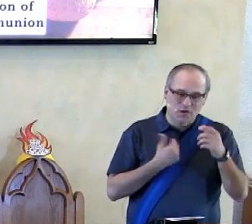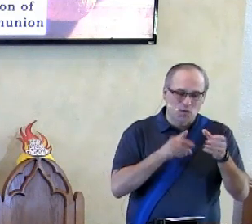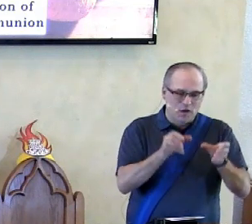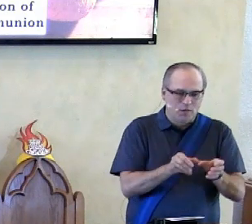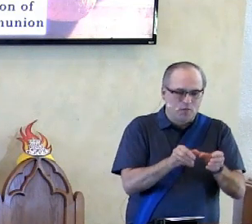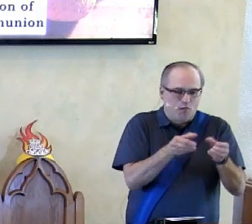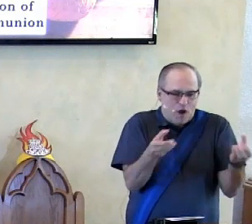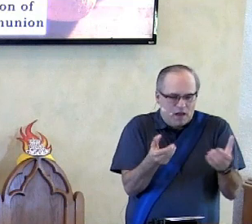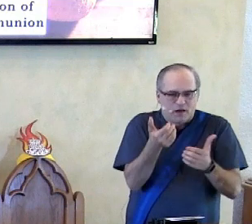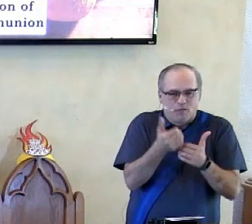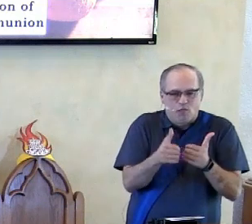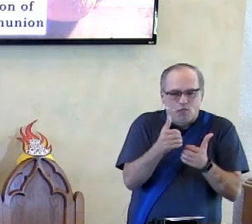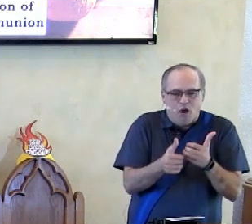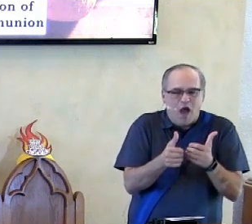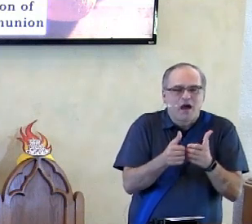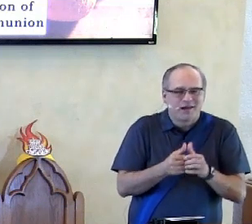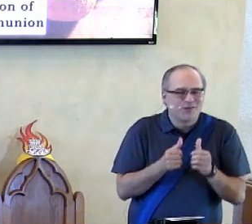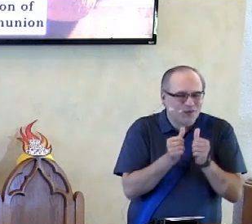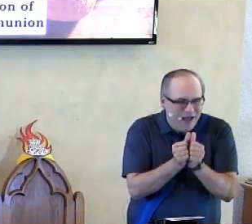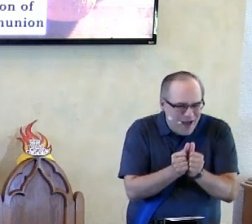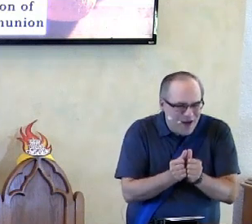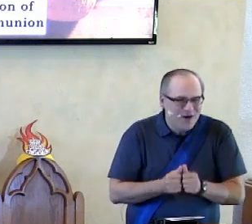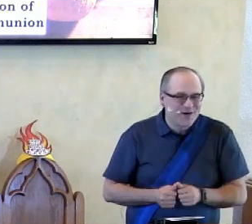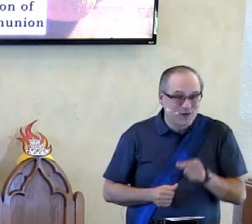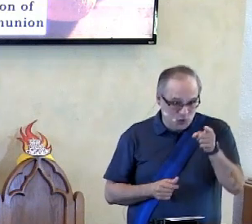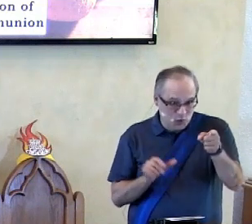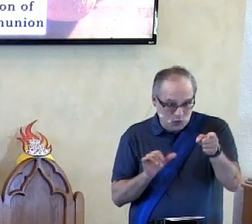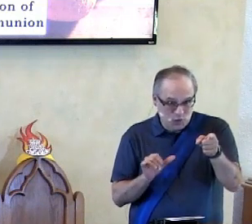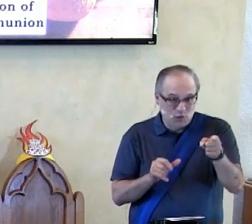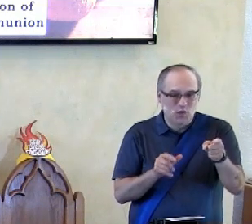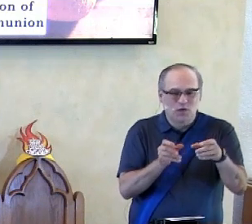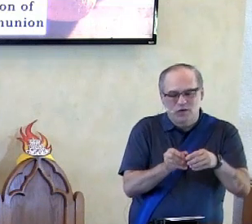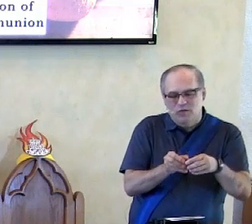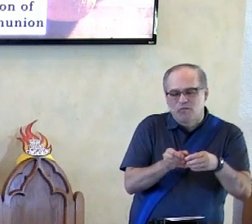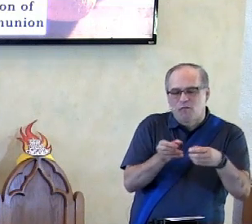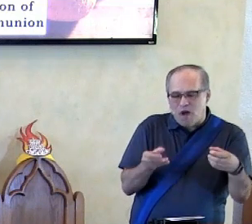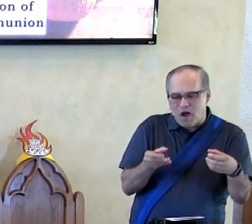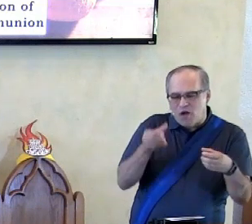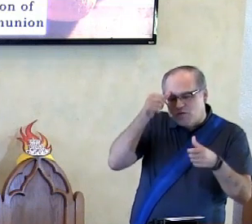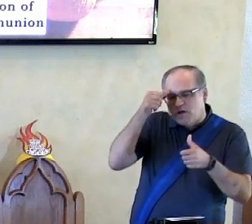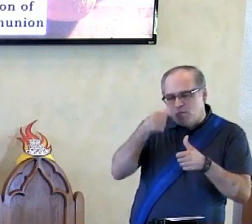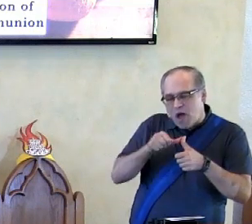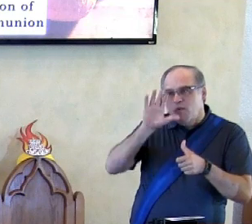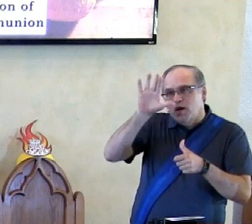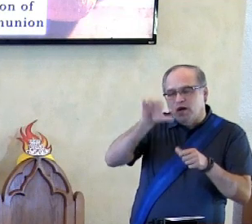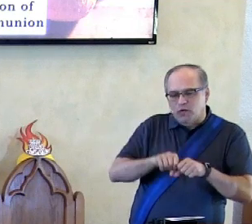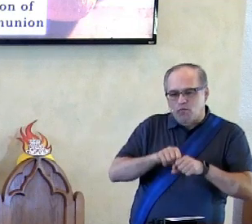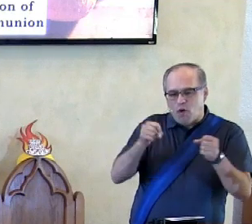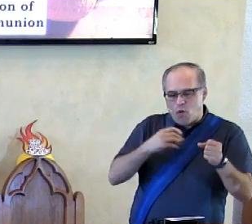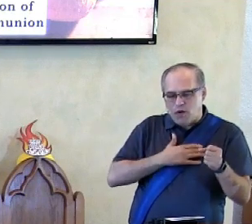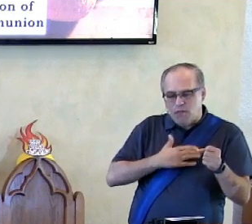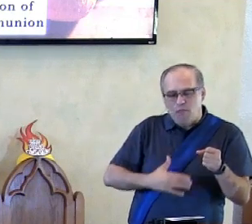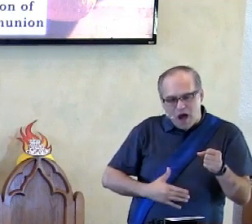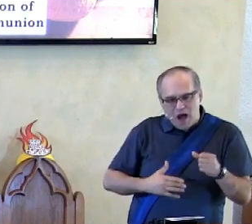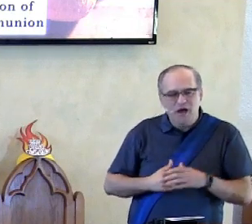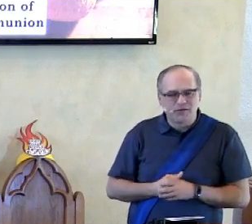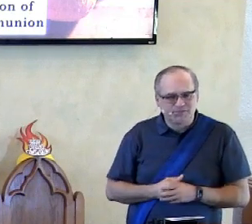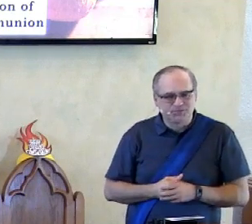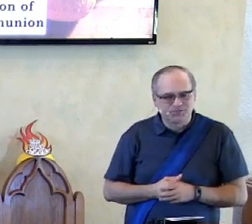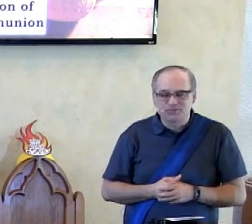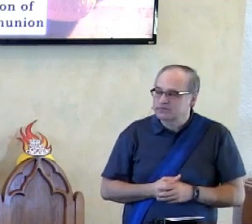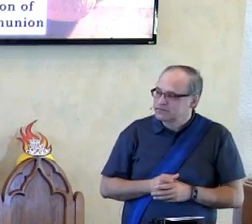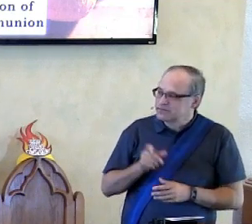now, and we remember Christ's broken body for us. And we lift up our cup and we